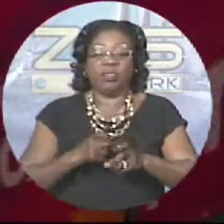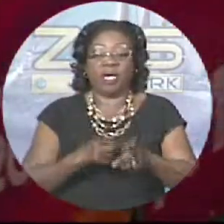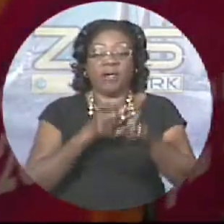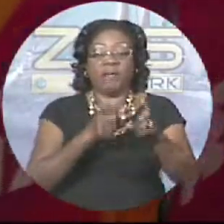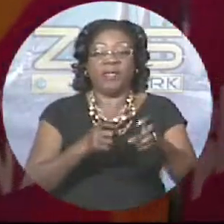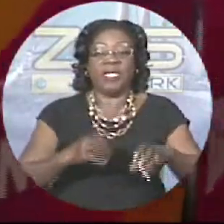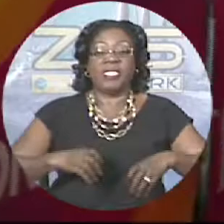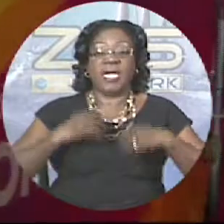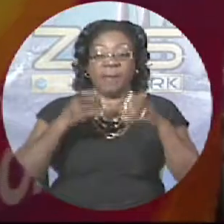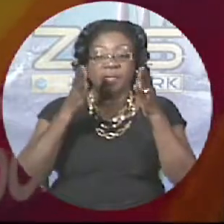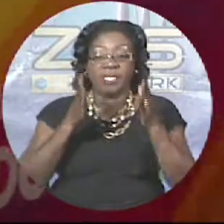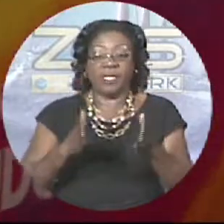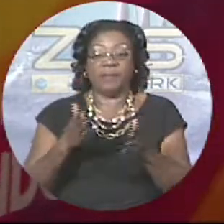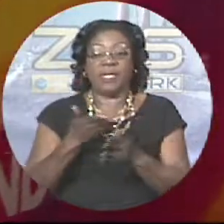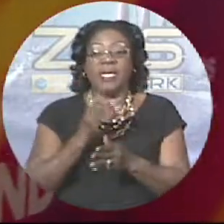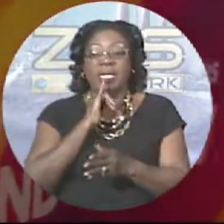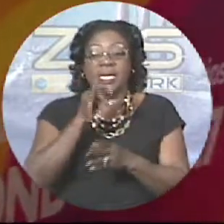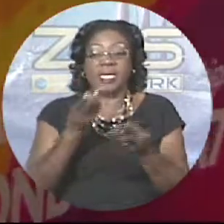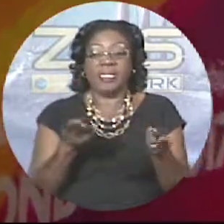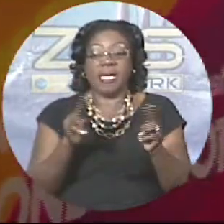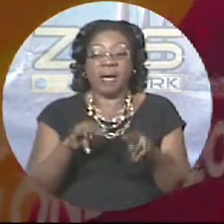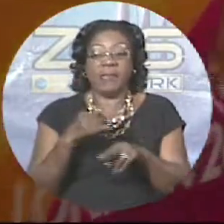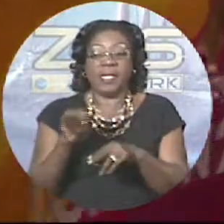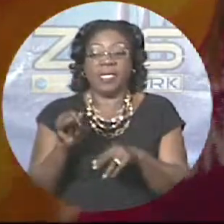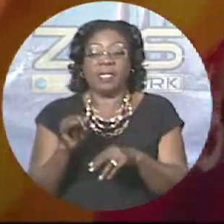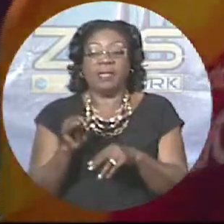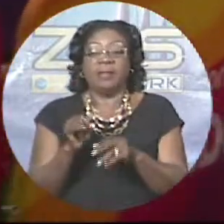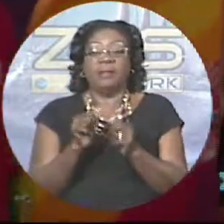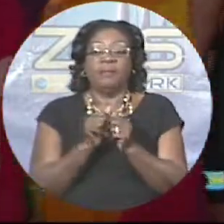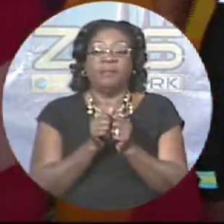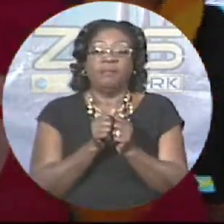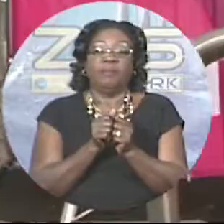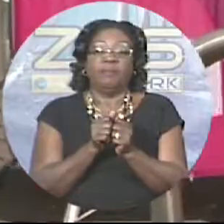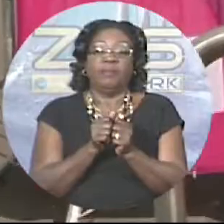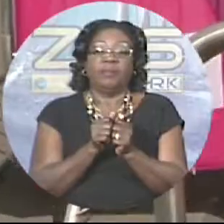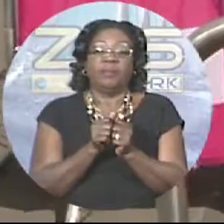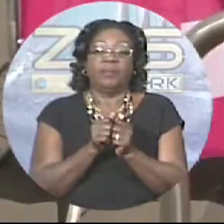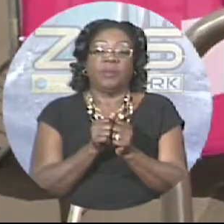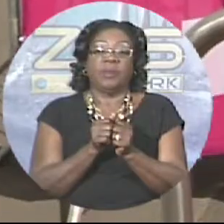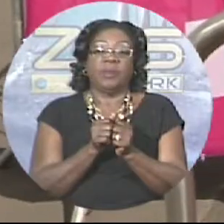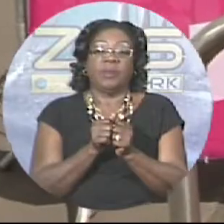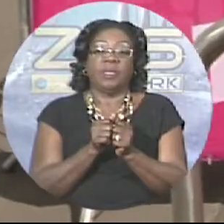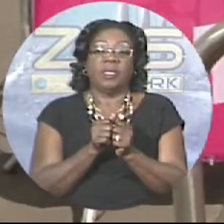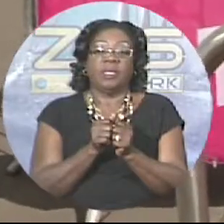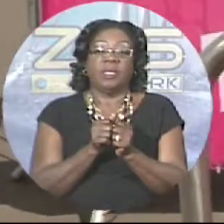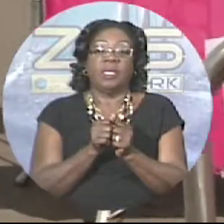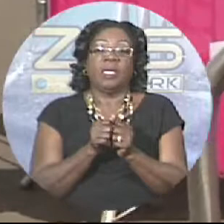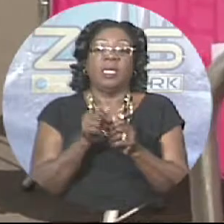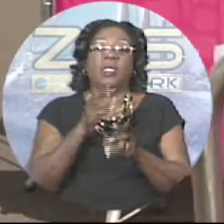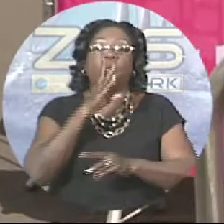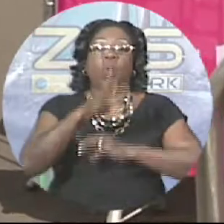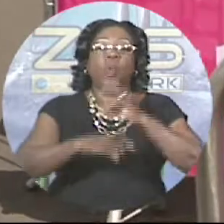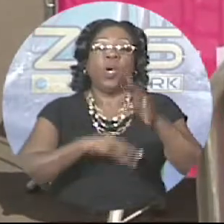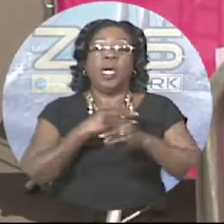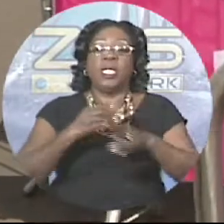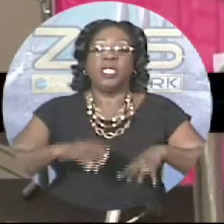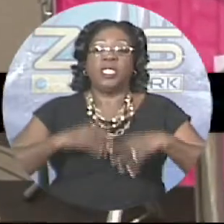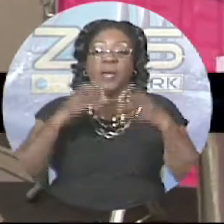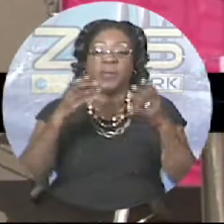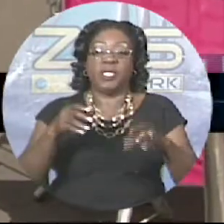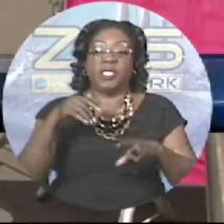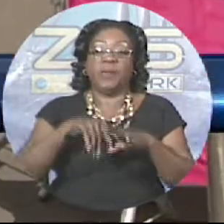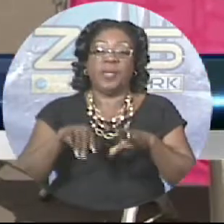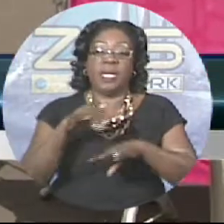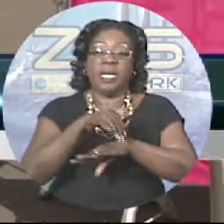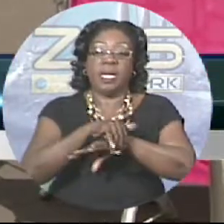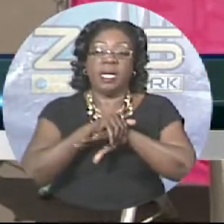Our Charles Fisher, well, he brings us up to date on the relays. Day 11, you have the IAAF World Track and Field Championships in